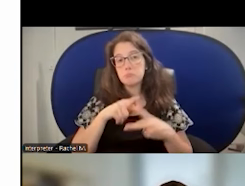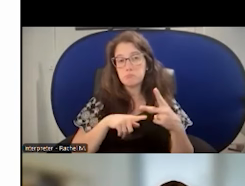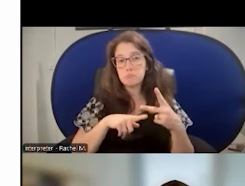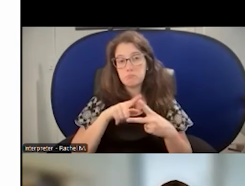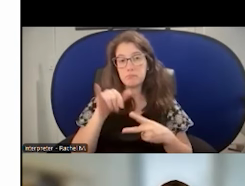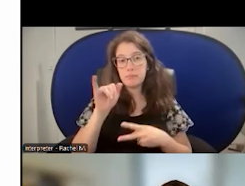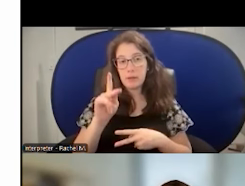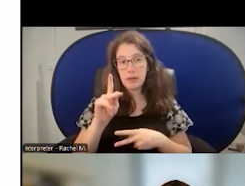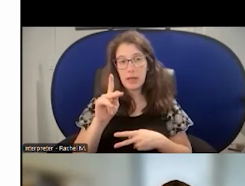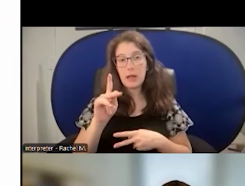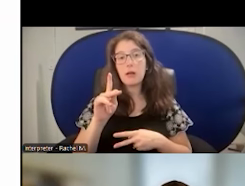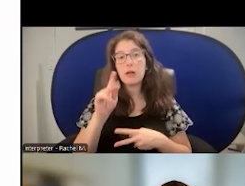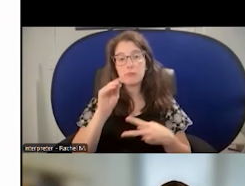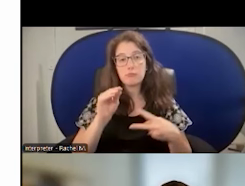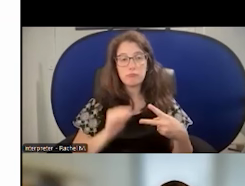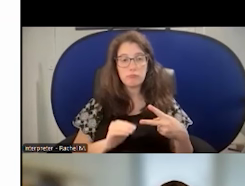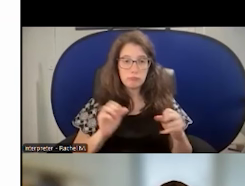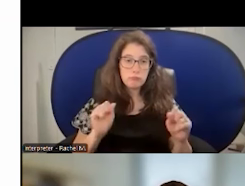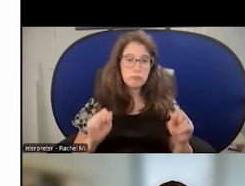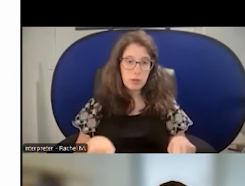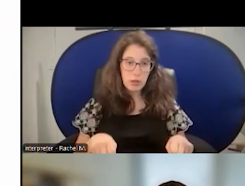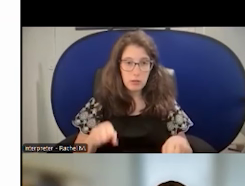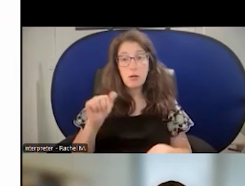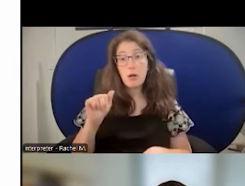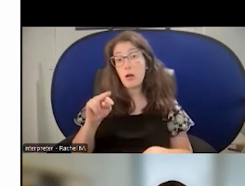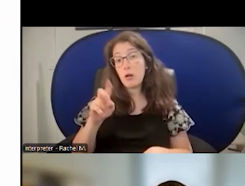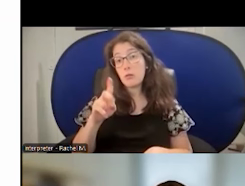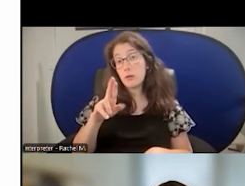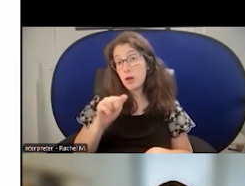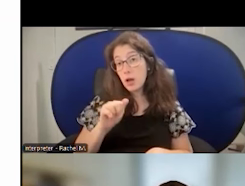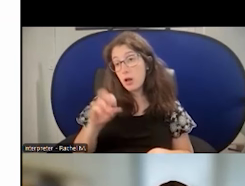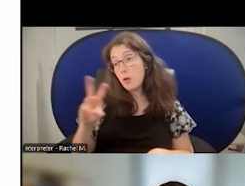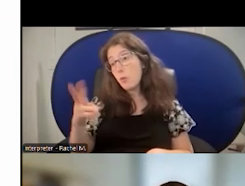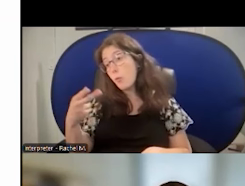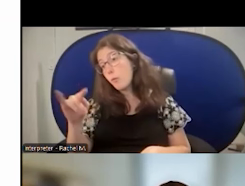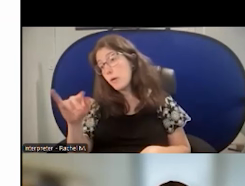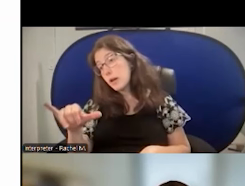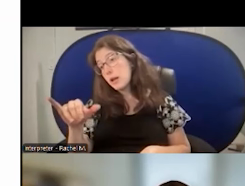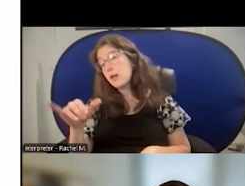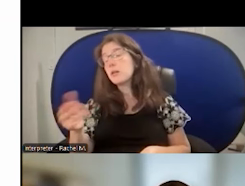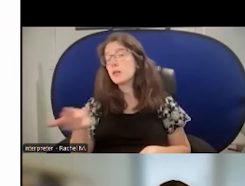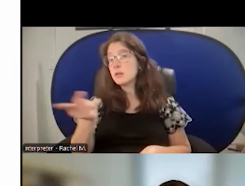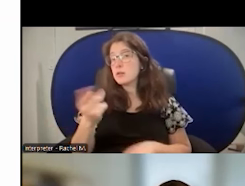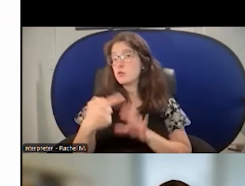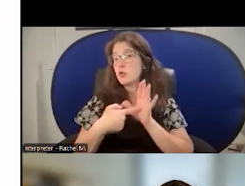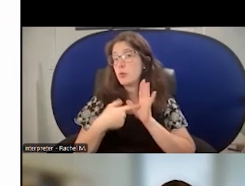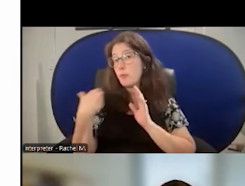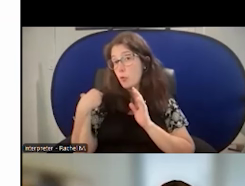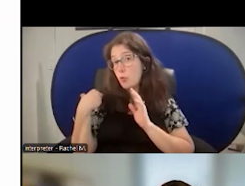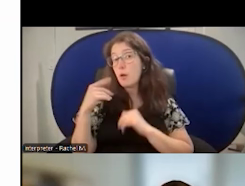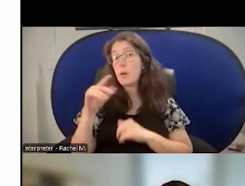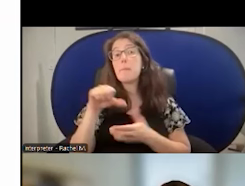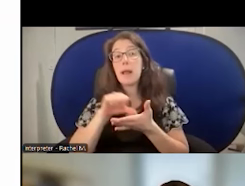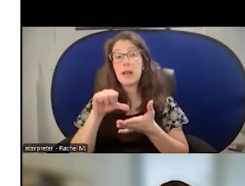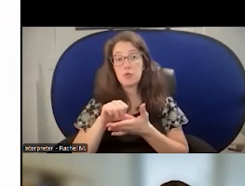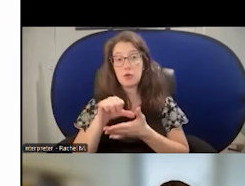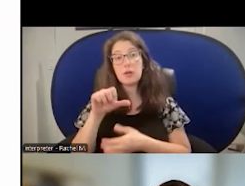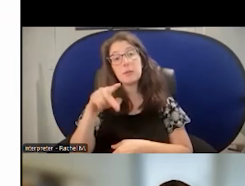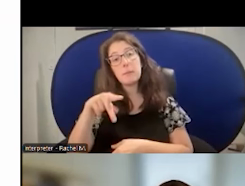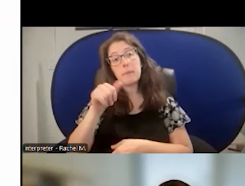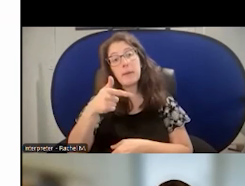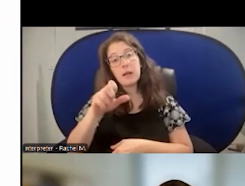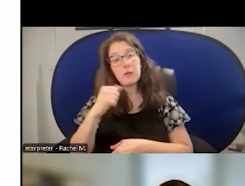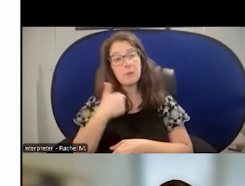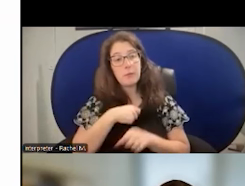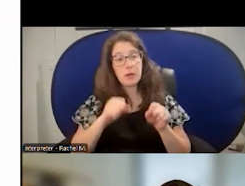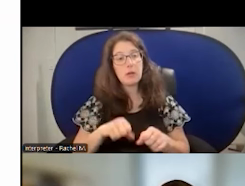links. As Andrea and Whitney showed earlier, we can put links on pages. Now, when you click the link function